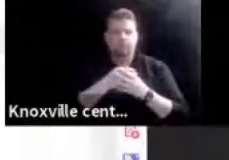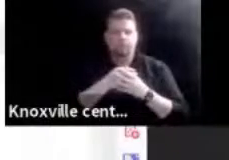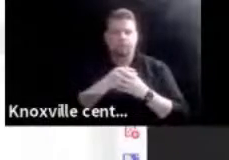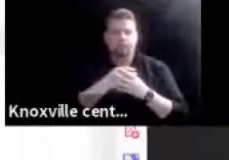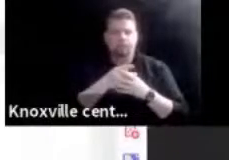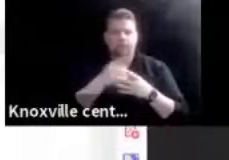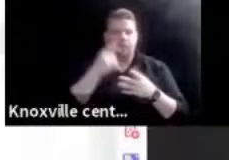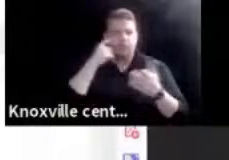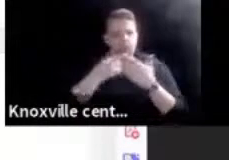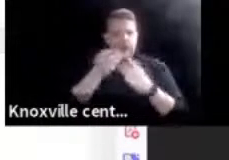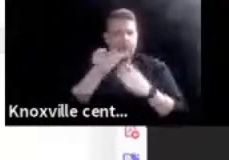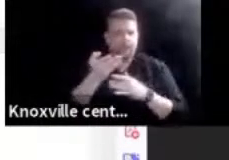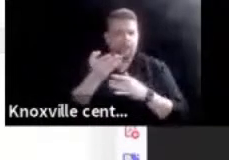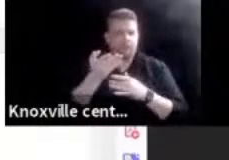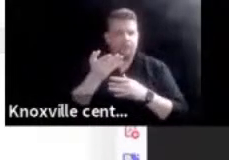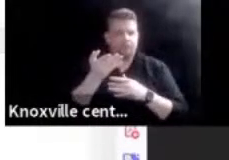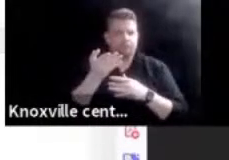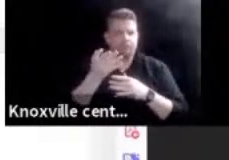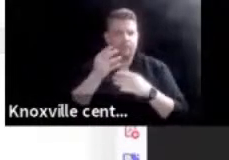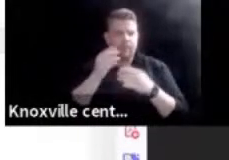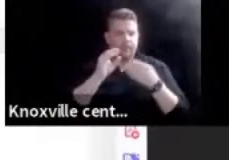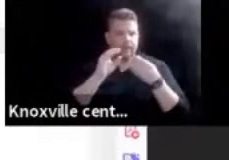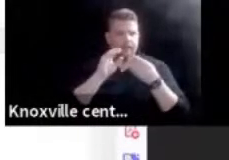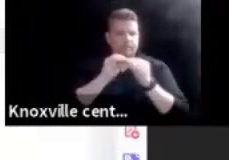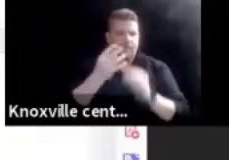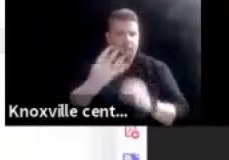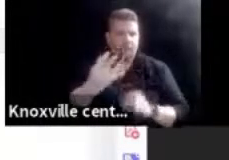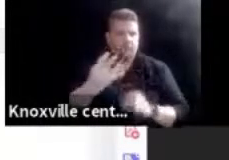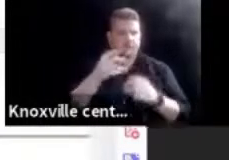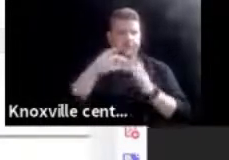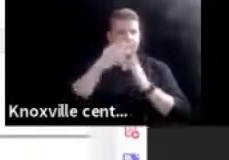Oh, wait. I saw paragraph 4.